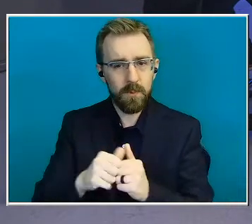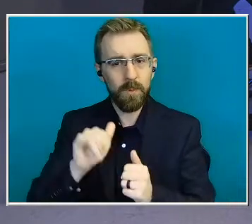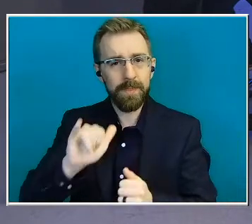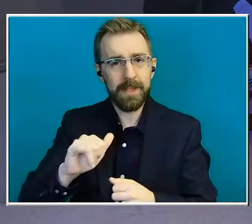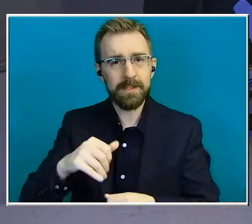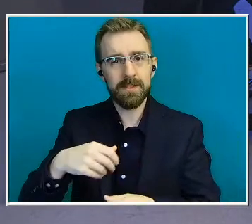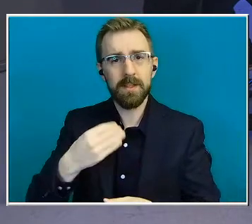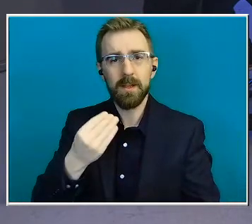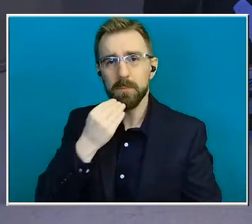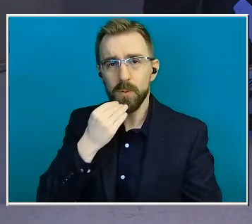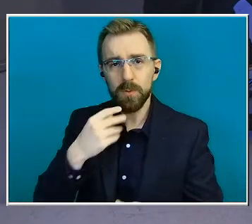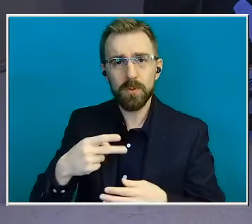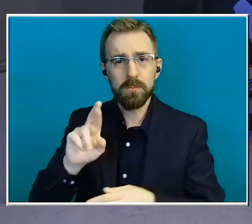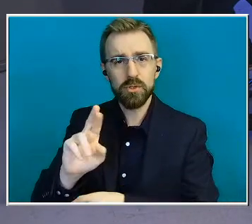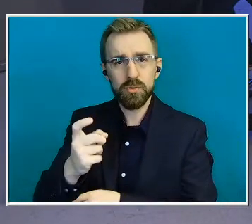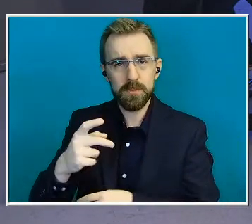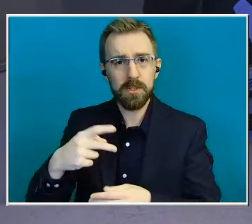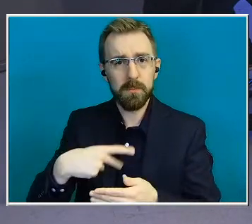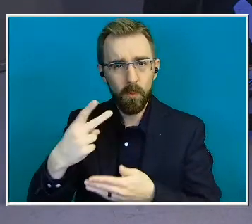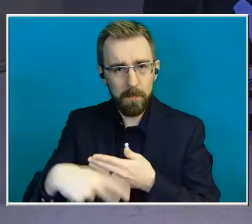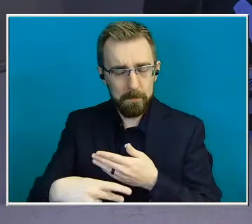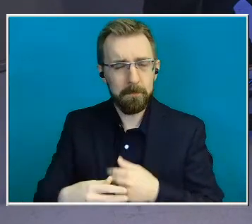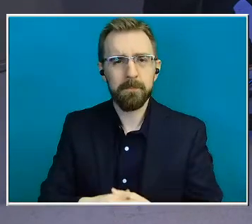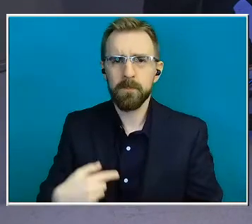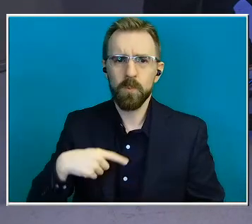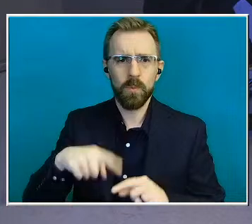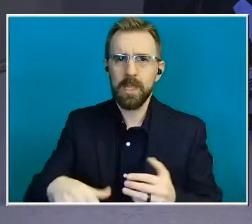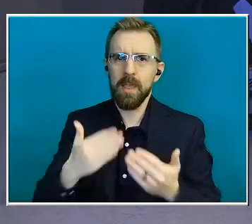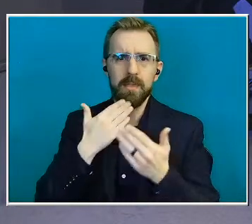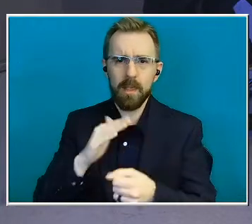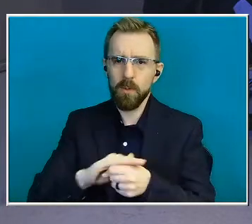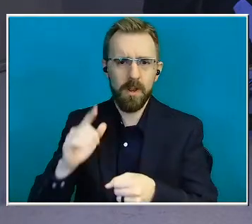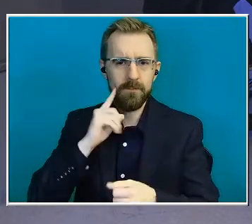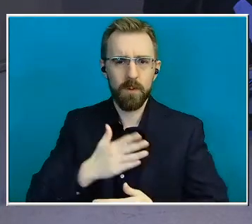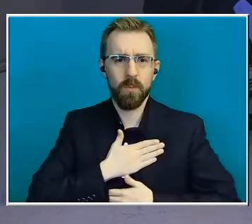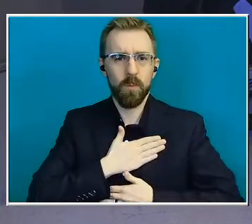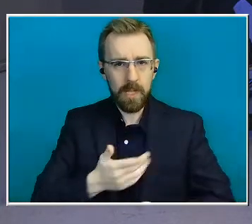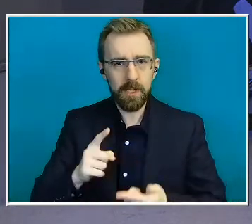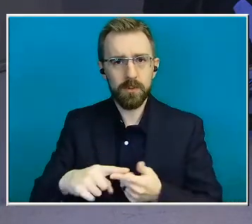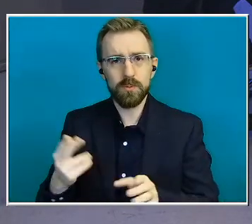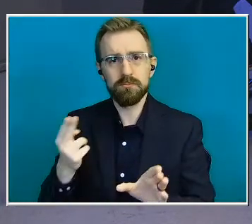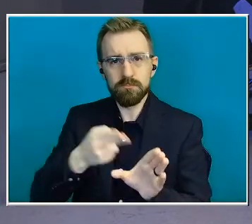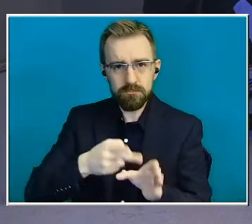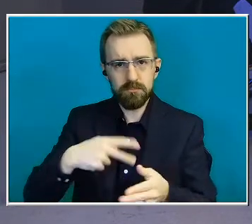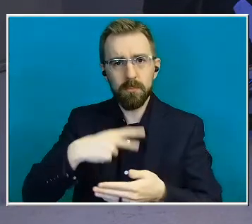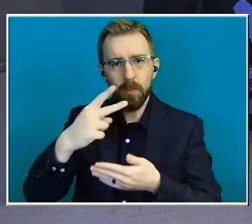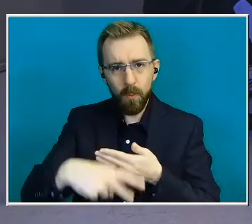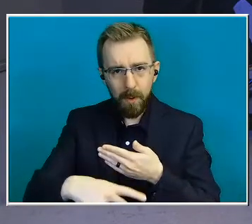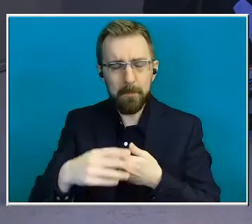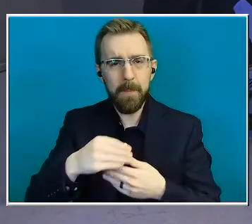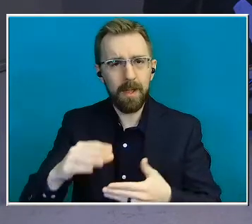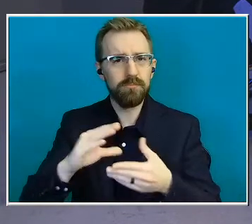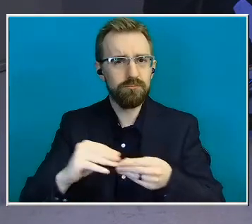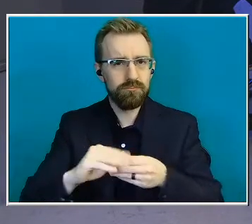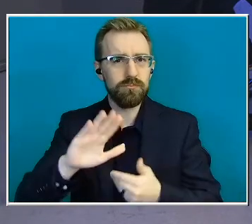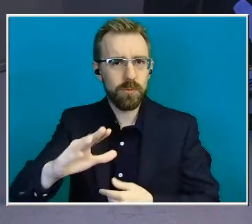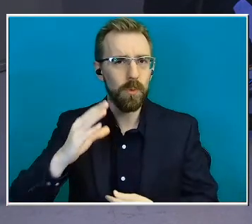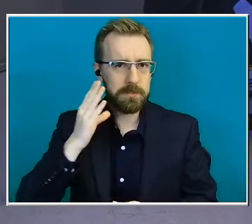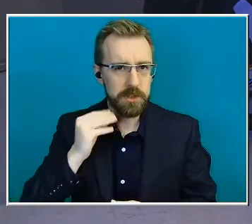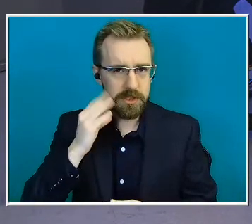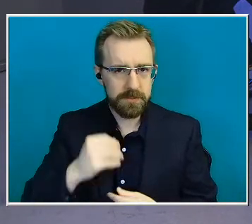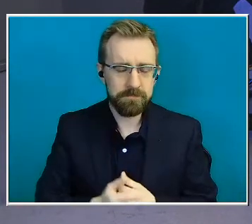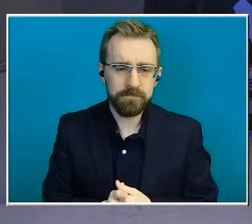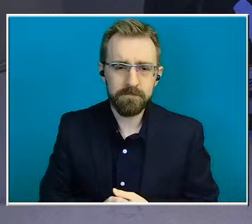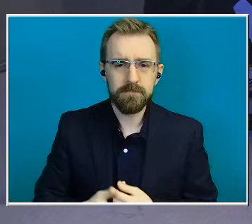Program. We cannot thank you enough for being willing to come onto this program and to share your experience. Bastian, let's start